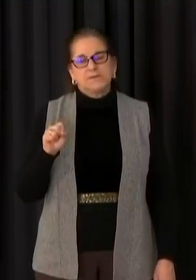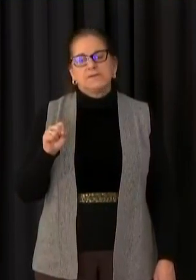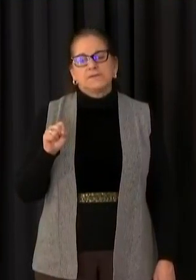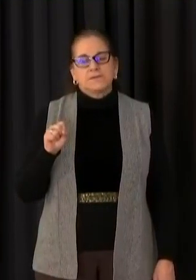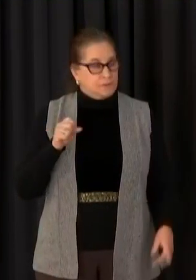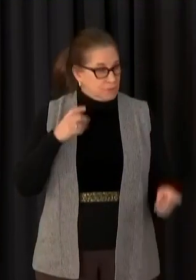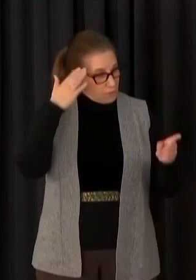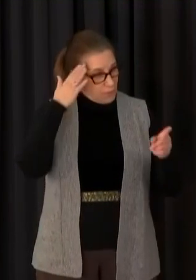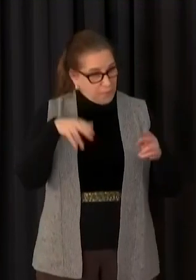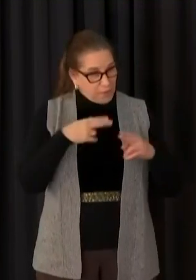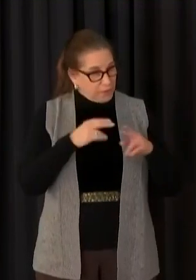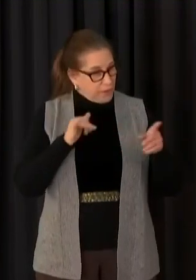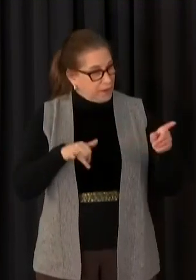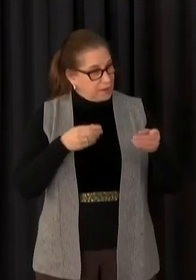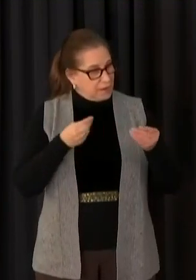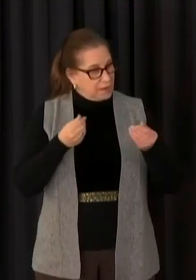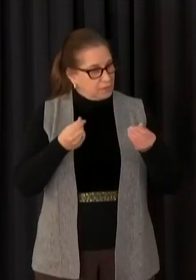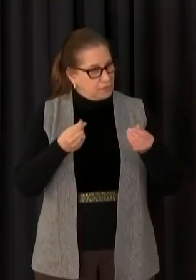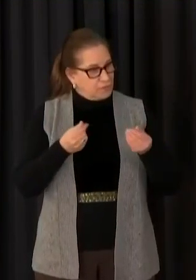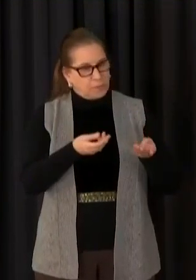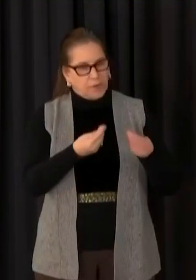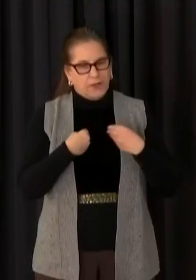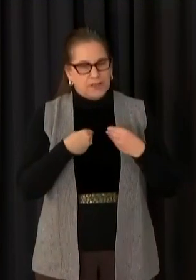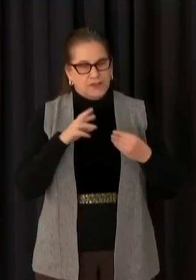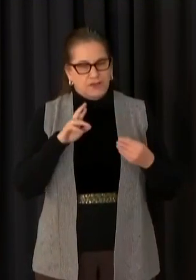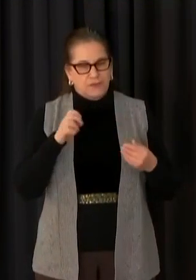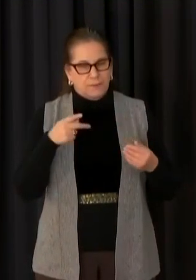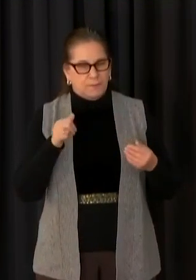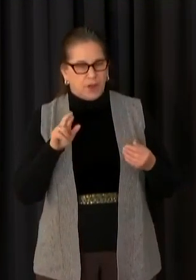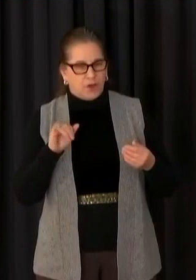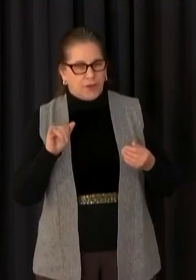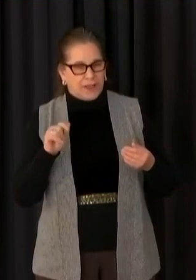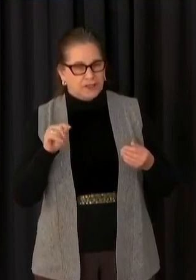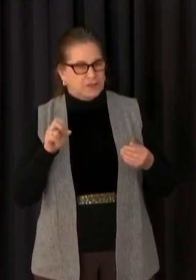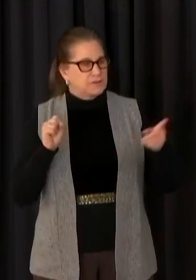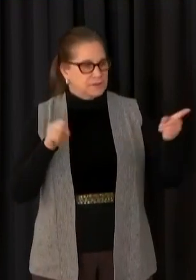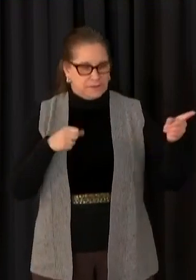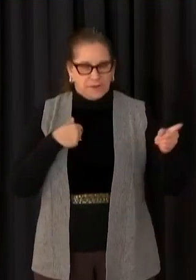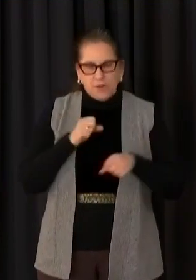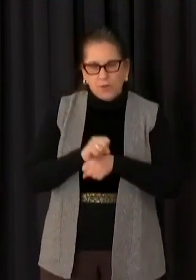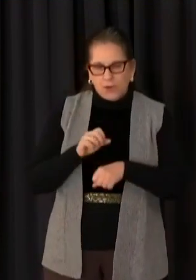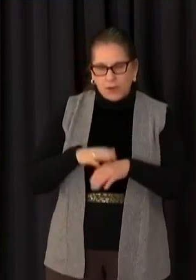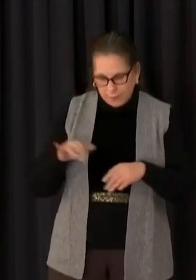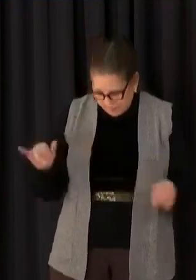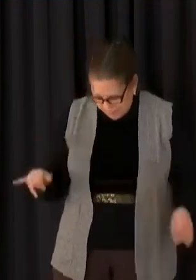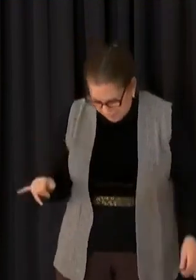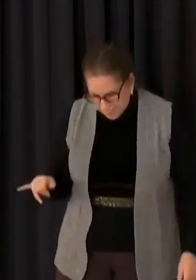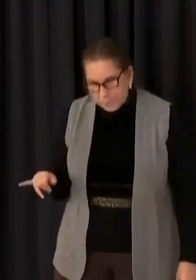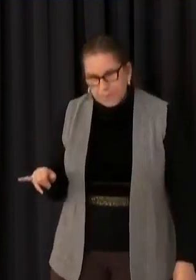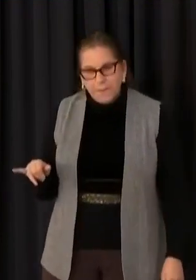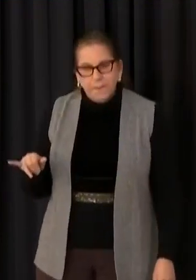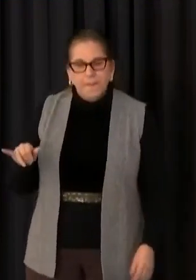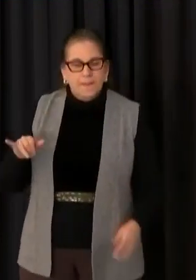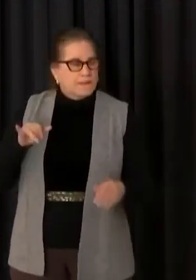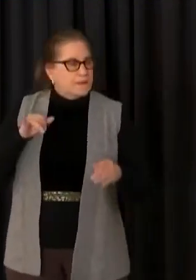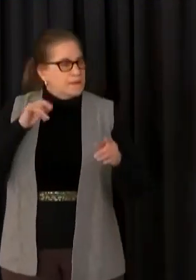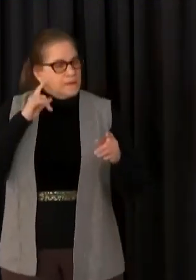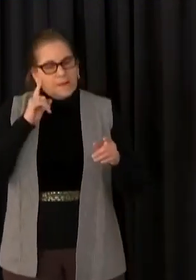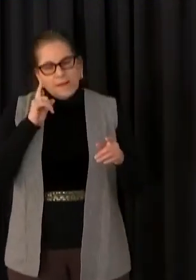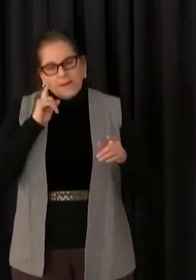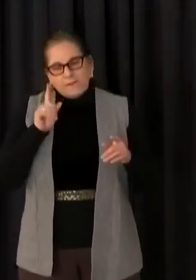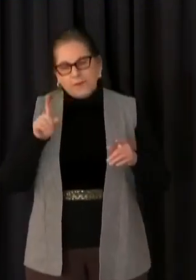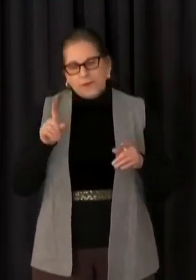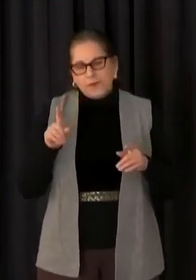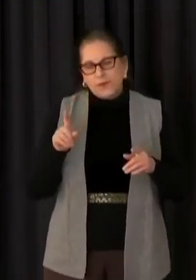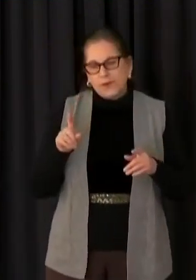the security setup, et cetera? Yeah, we're working on the whole footprint for inauguration, for